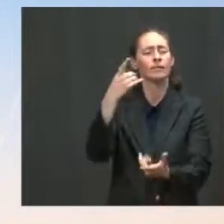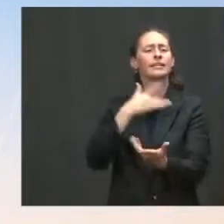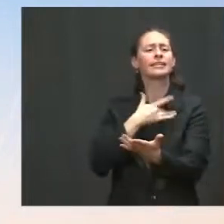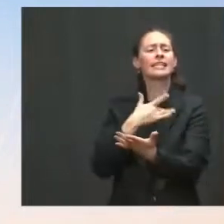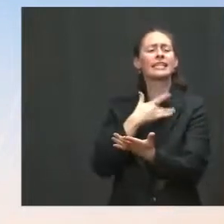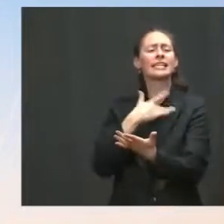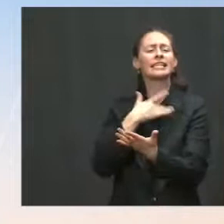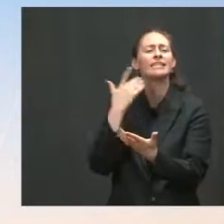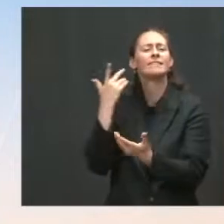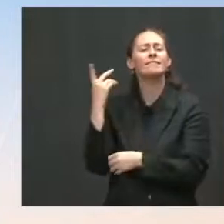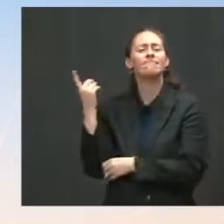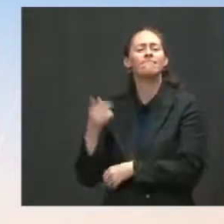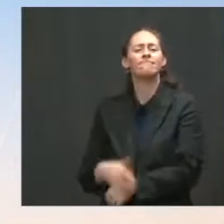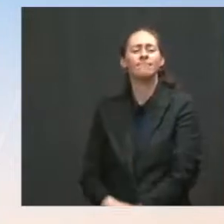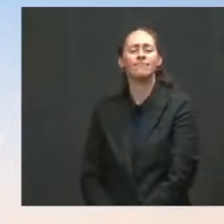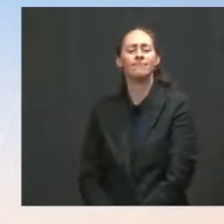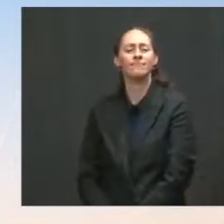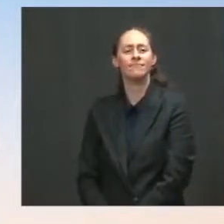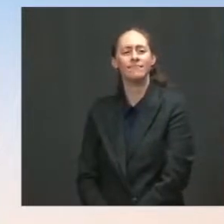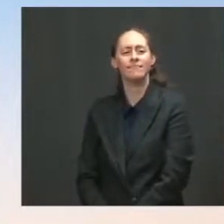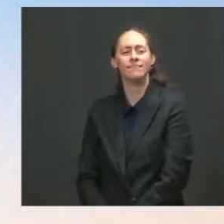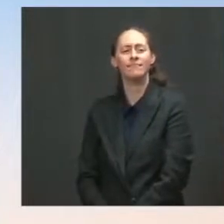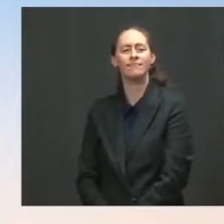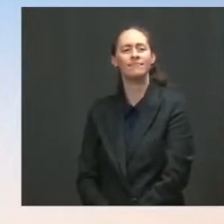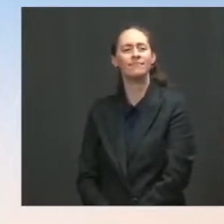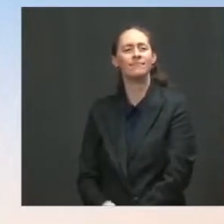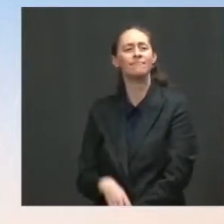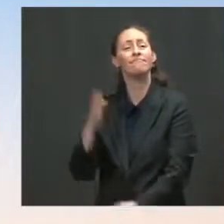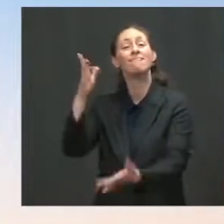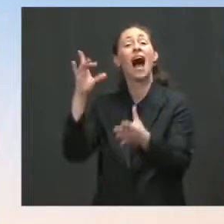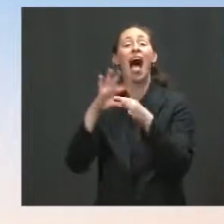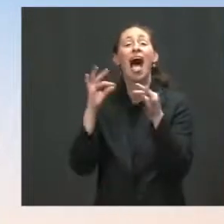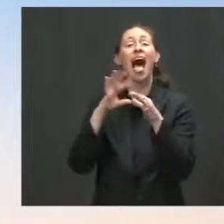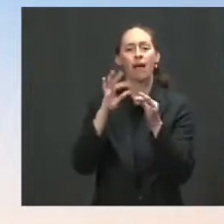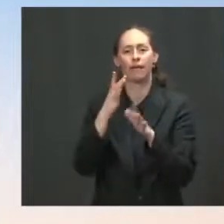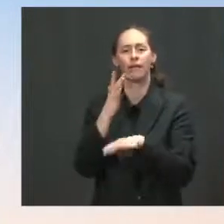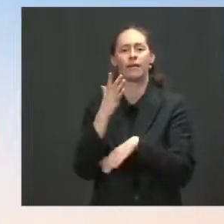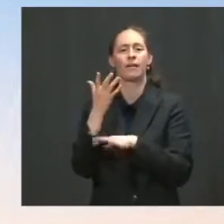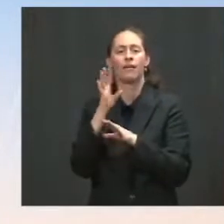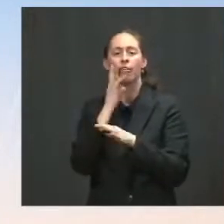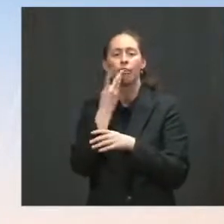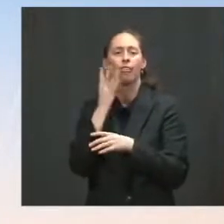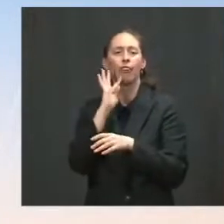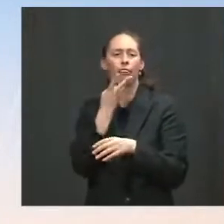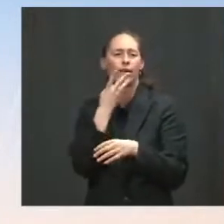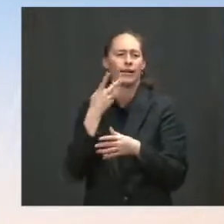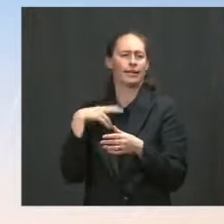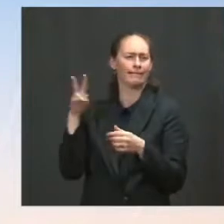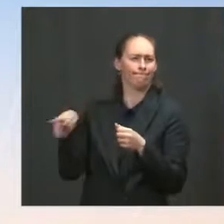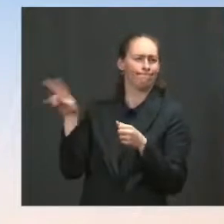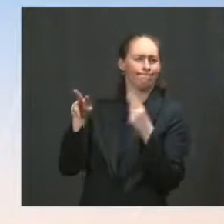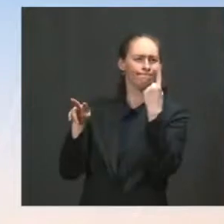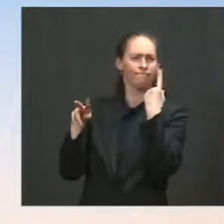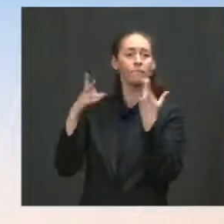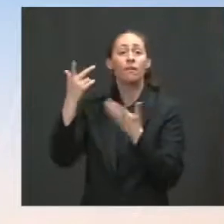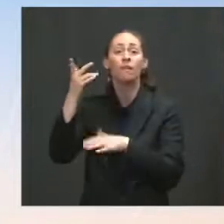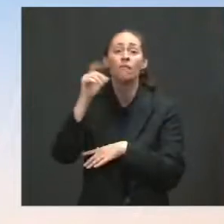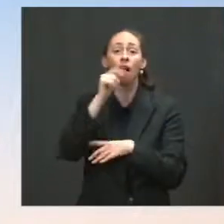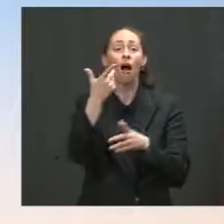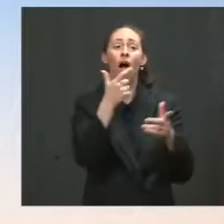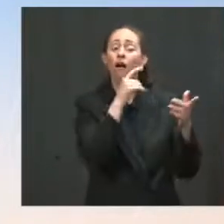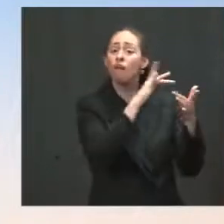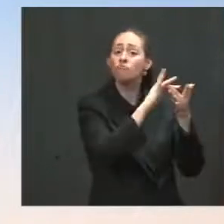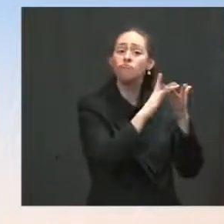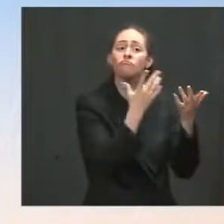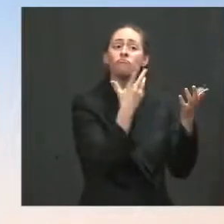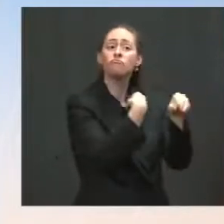voice to the ethic that he campaigned on. He didn't call Congress back. He asked Congress to act. It didn't. How do you square all that?